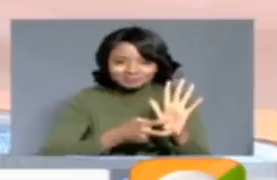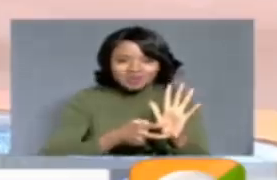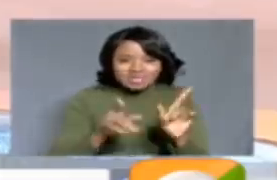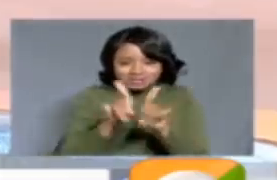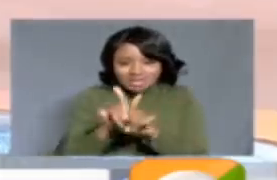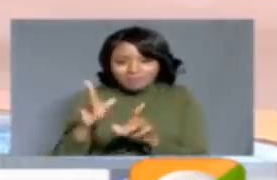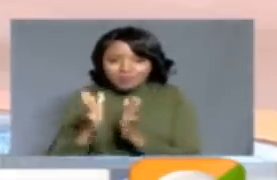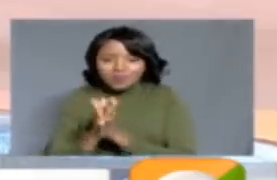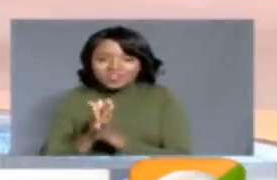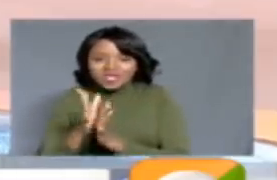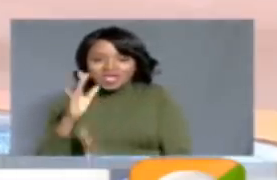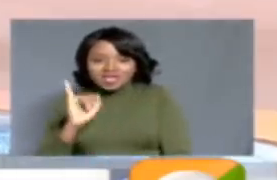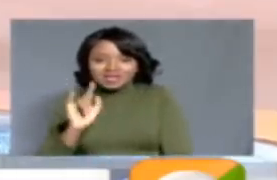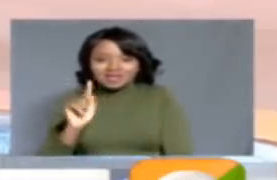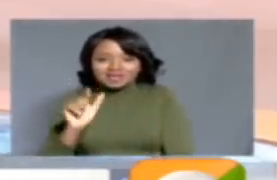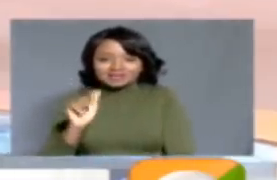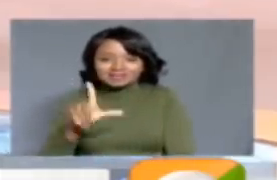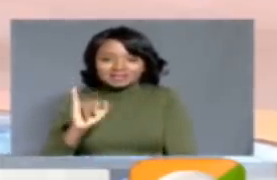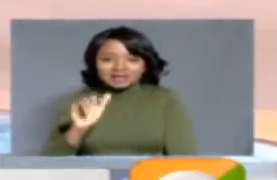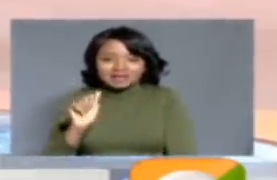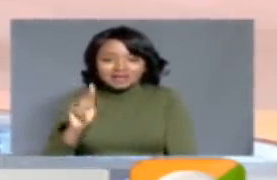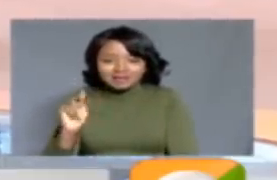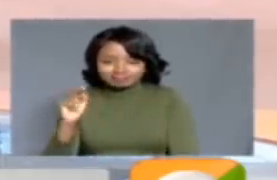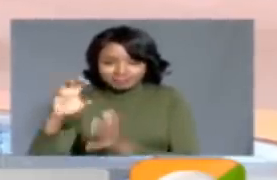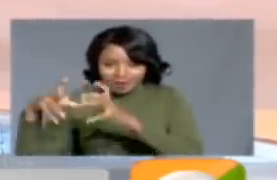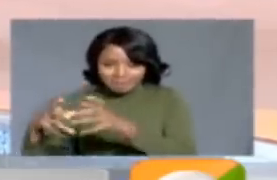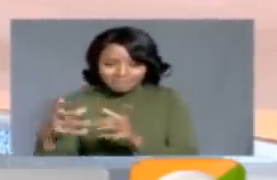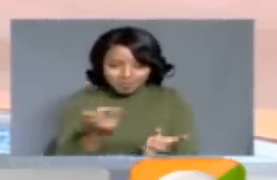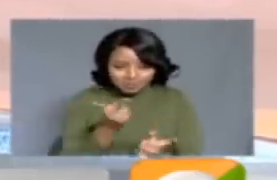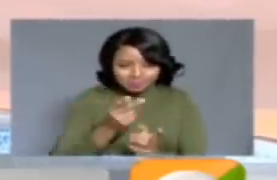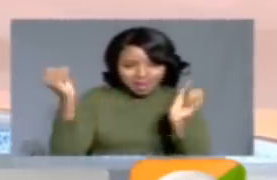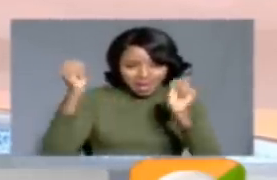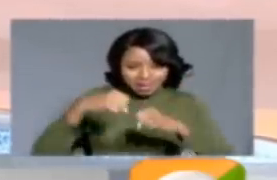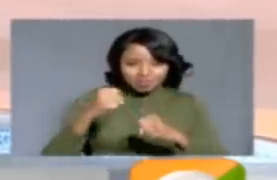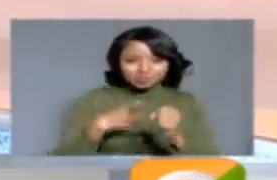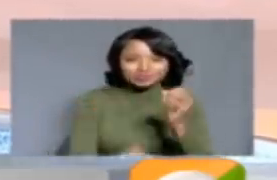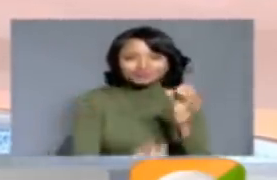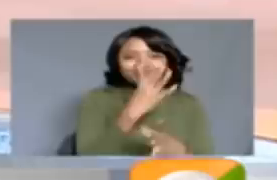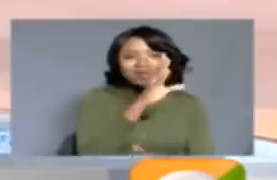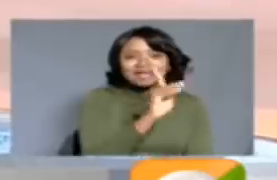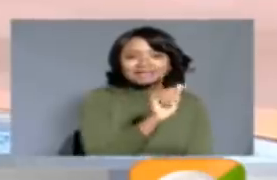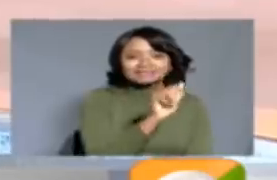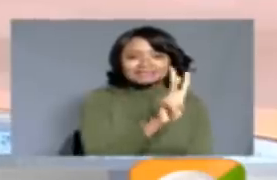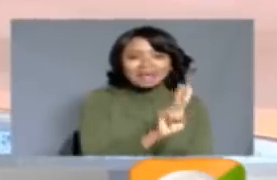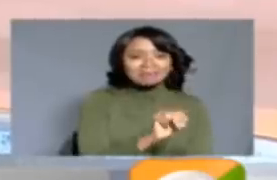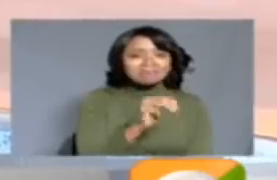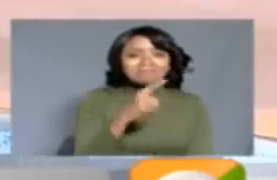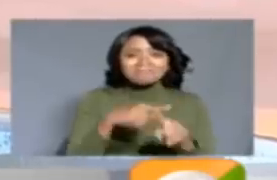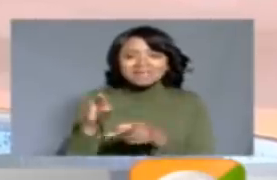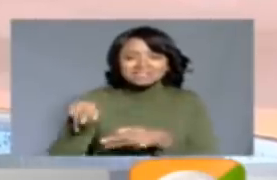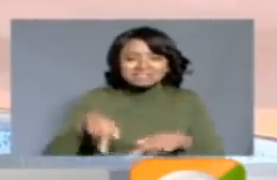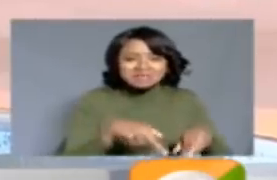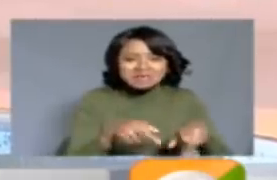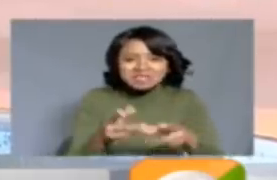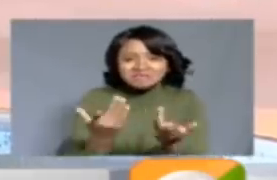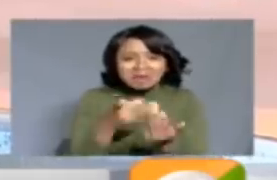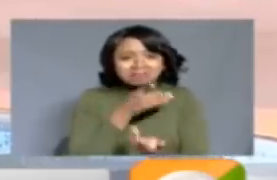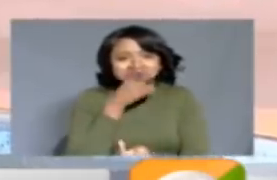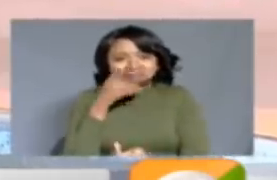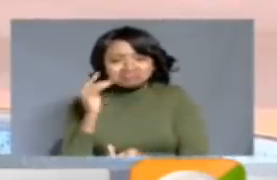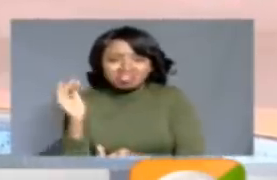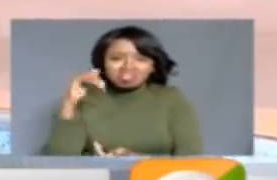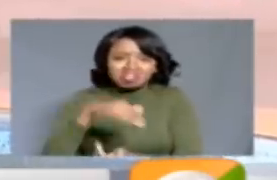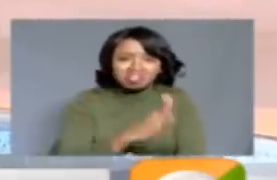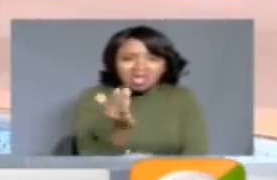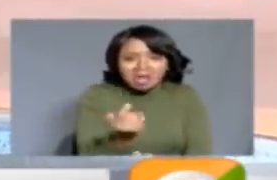firm, works at the sites were to begin in December. But as Enock Sikolia reports, rivers snaking through thickets and valleys